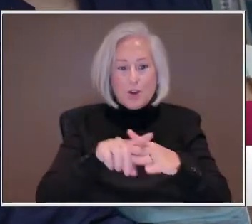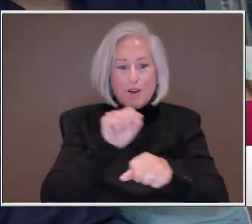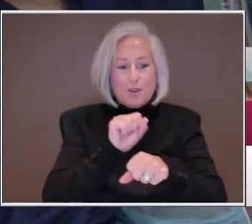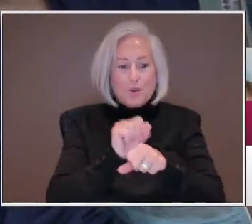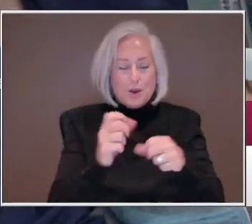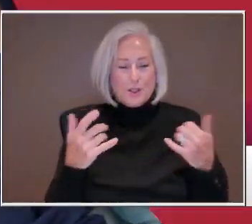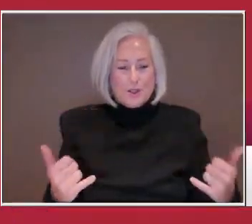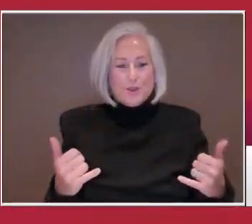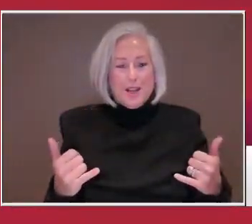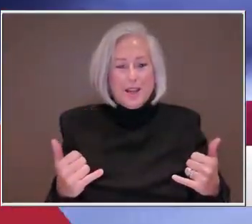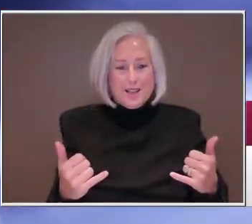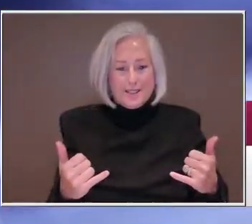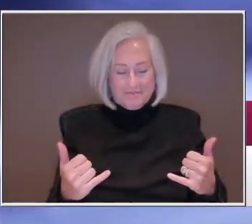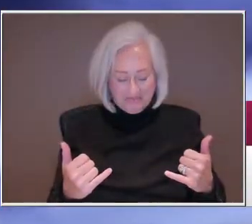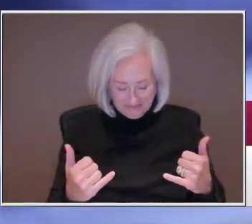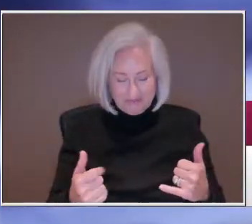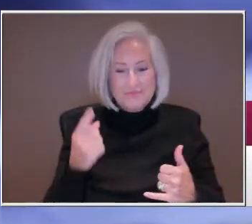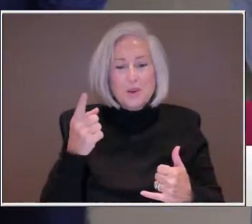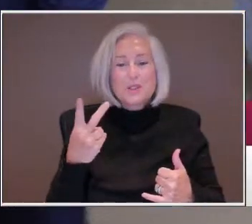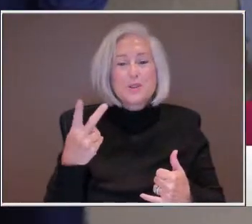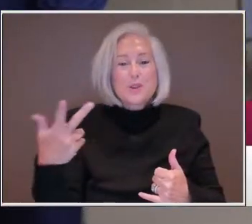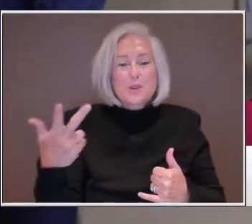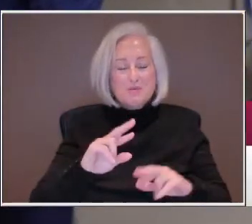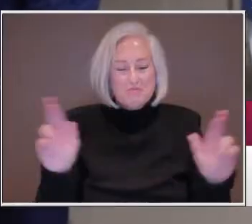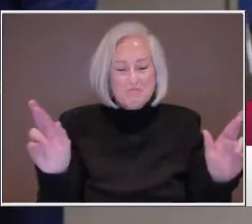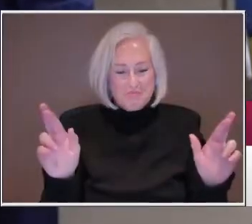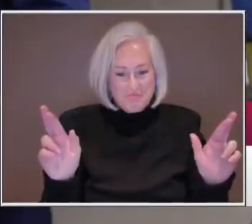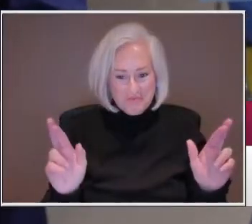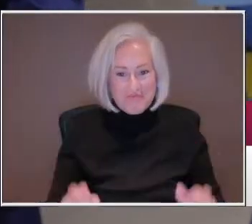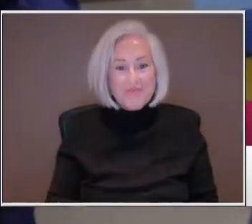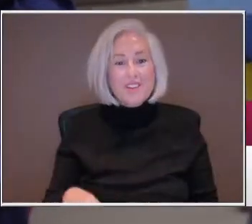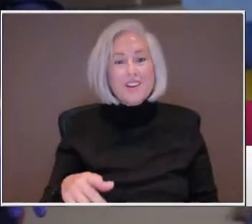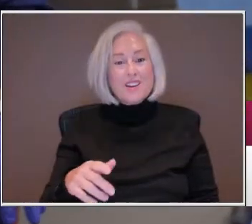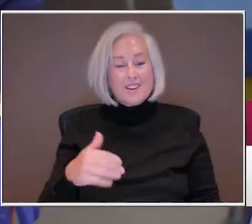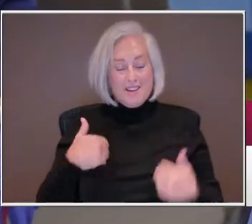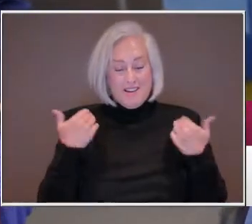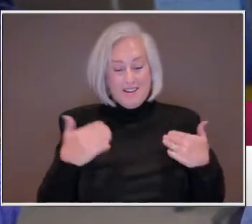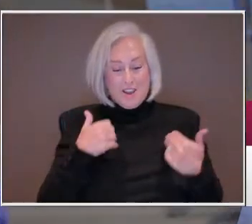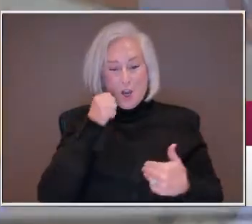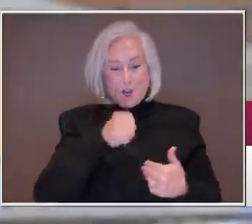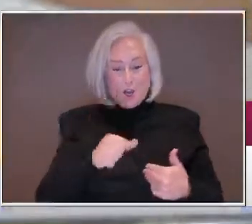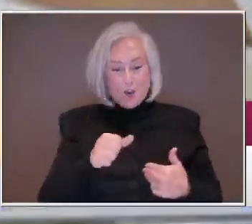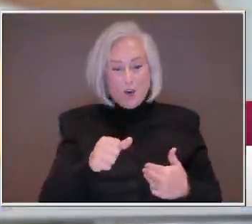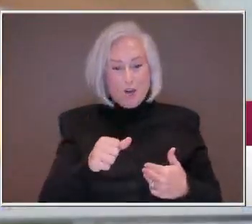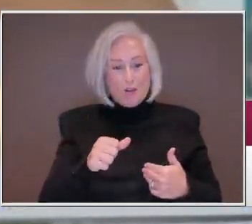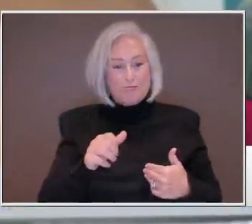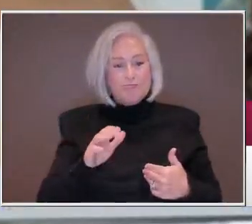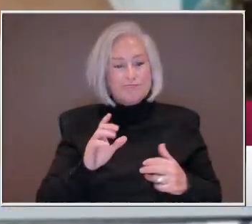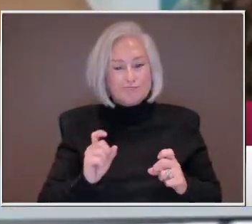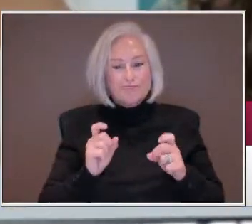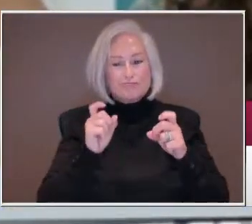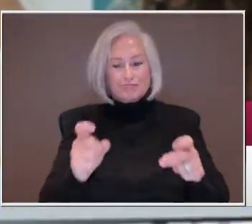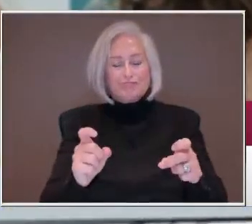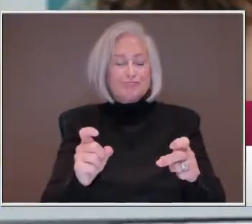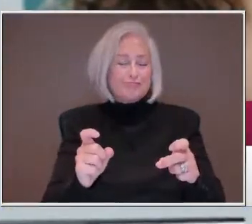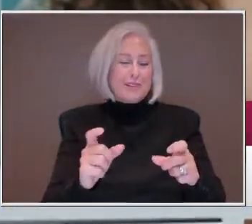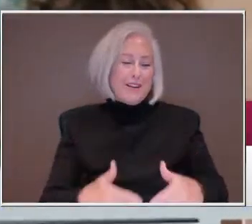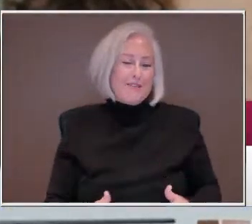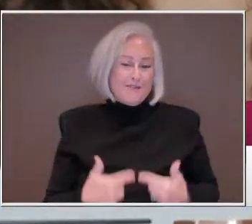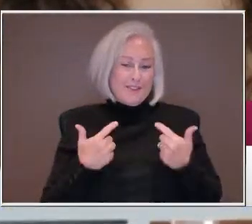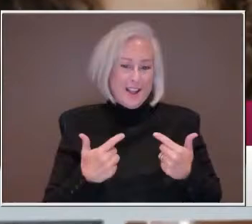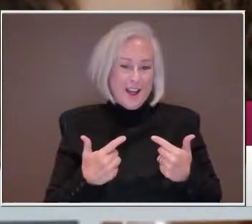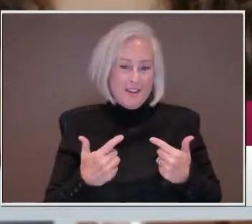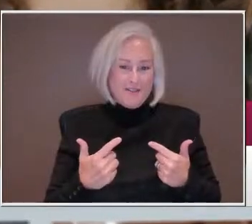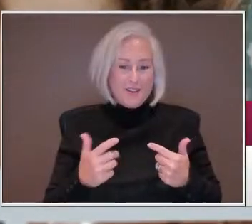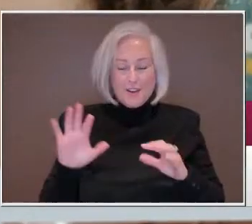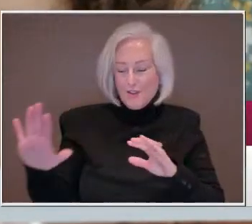3. Team. The gift of life from a young girl whose family knew this would be her final gift after she